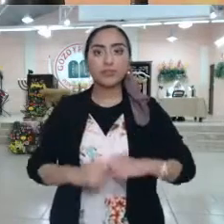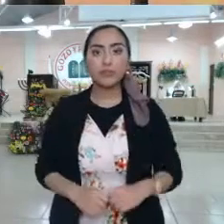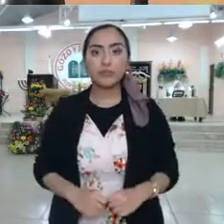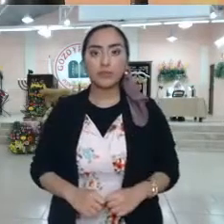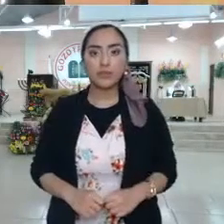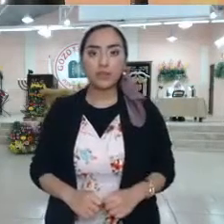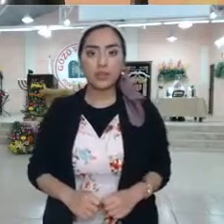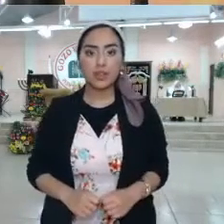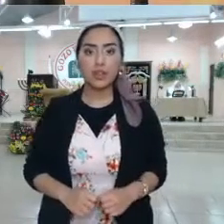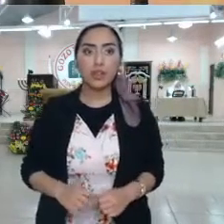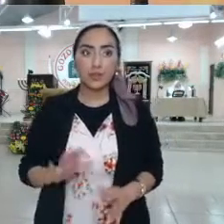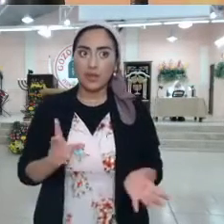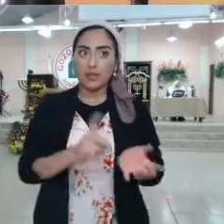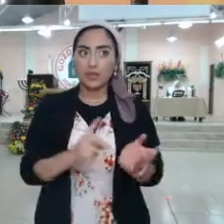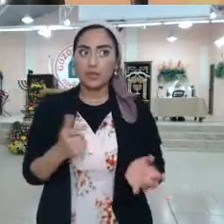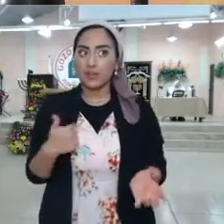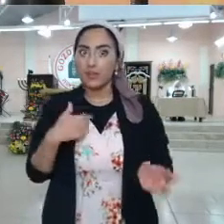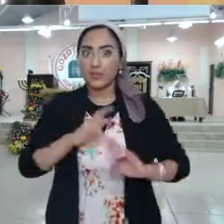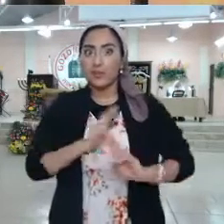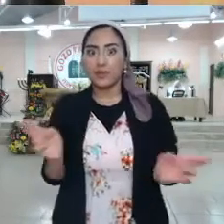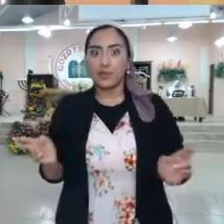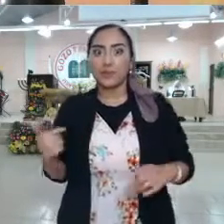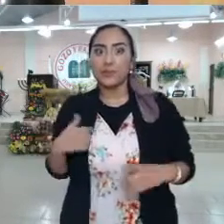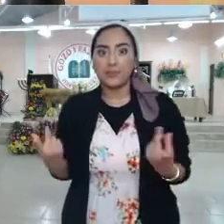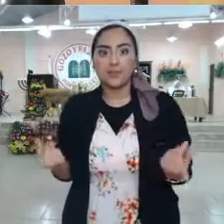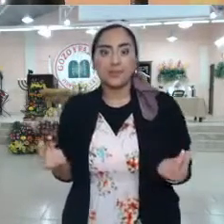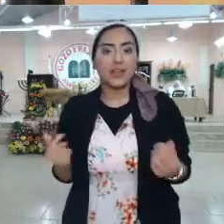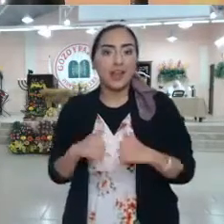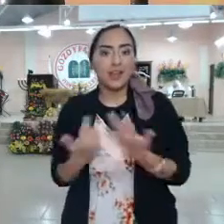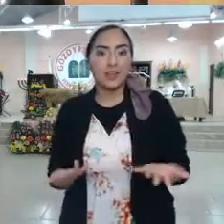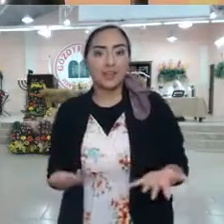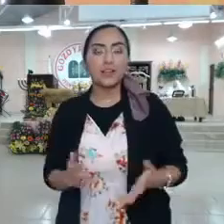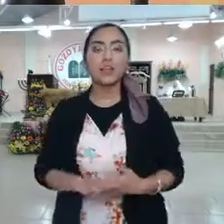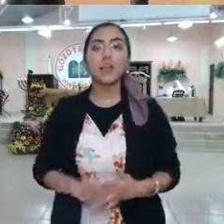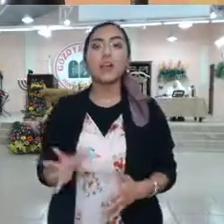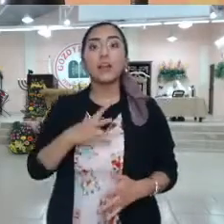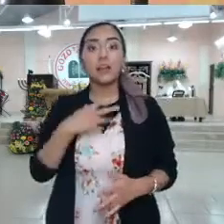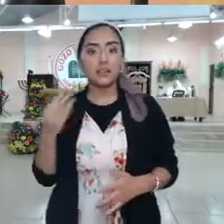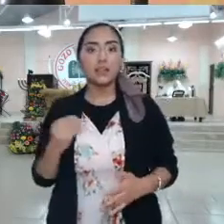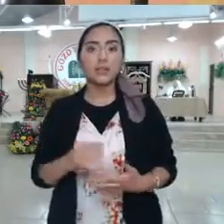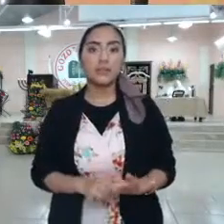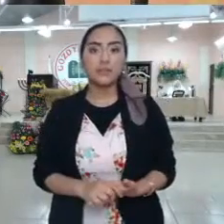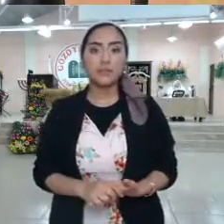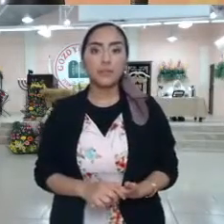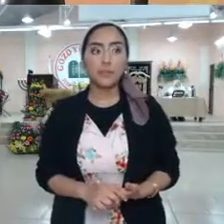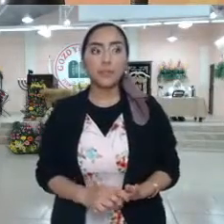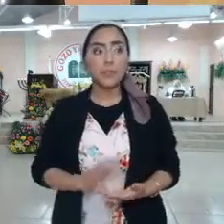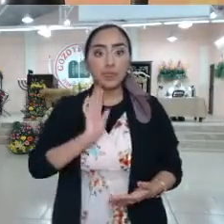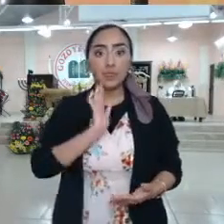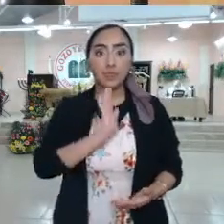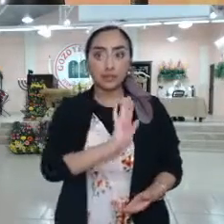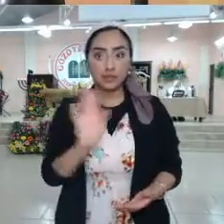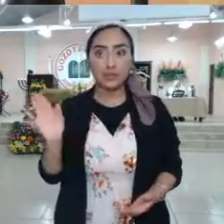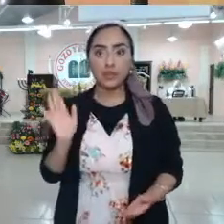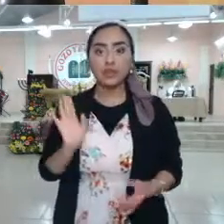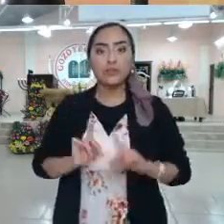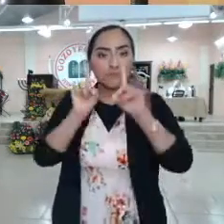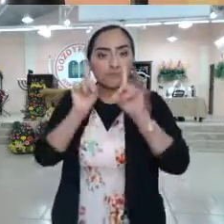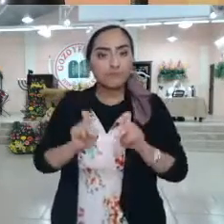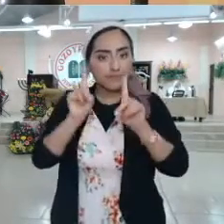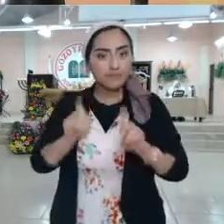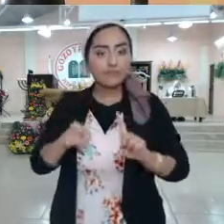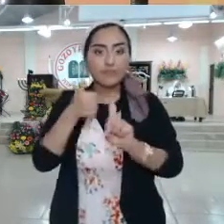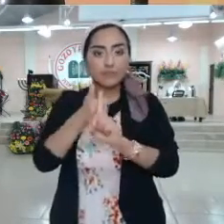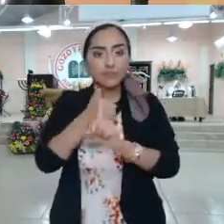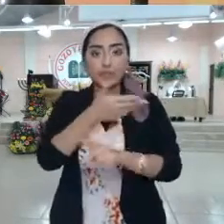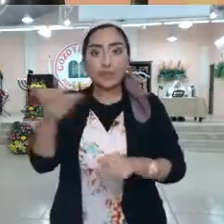to test, to Doctor, examine pues ya each lo traigo, other. ¿qué vamos a hacer? Doctor, I already Así have es. it. Sorry. Entonces, a ver, So, cada quien each one se pruebe a sí mismo has